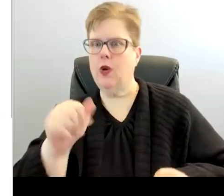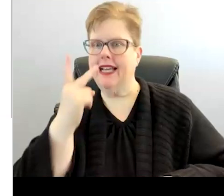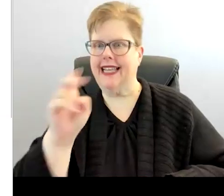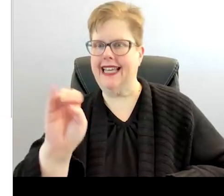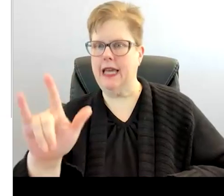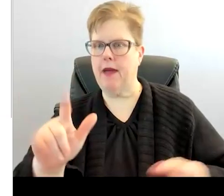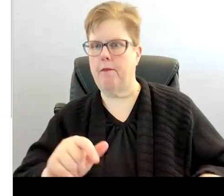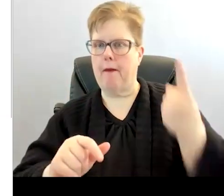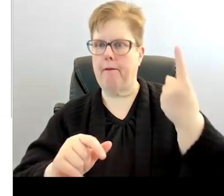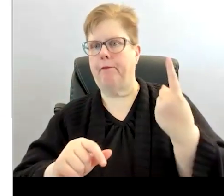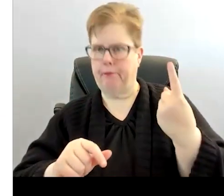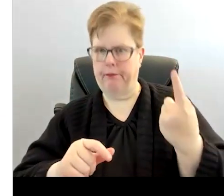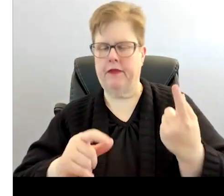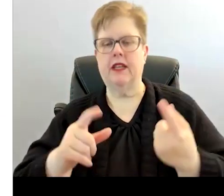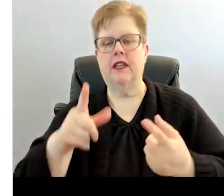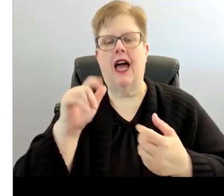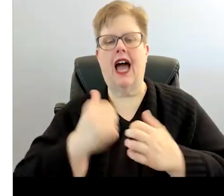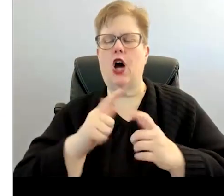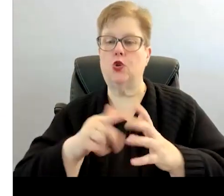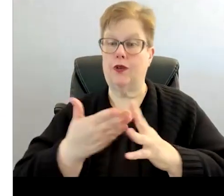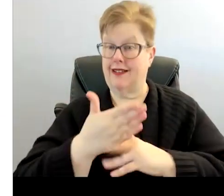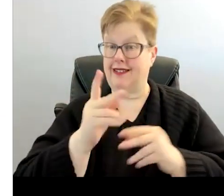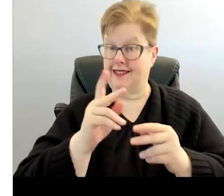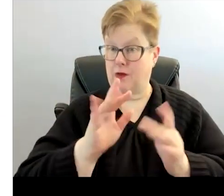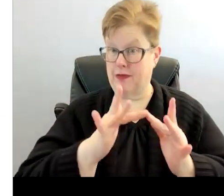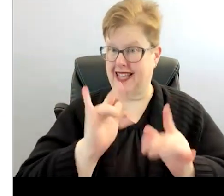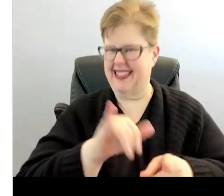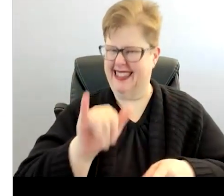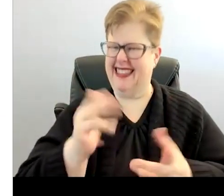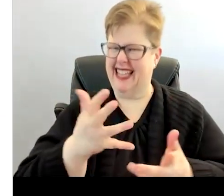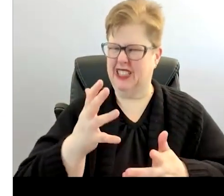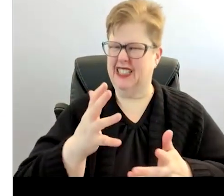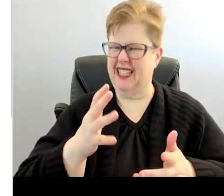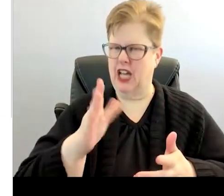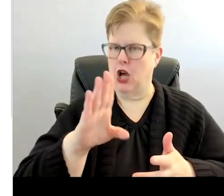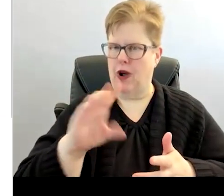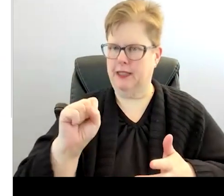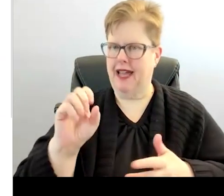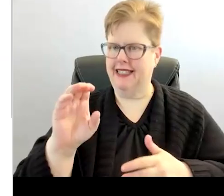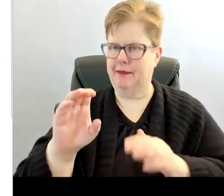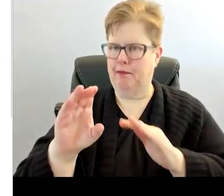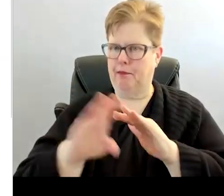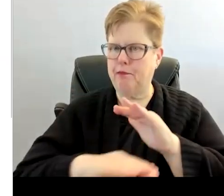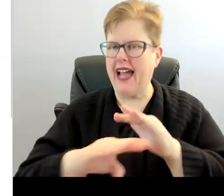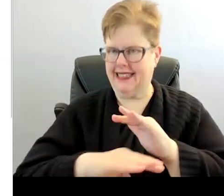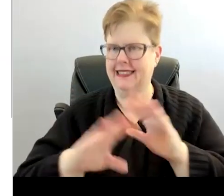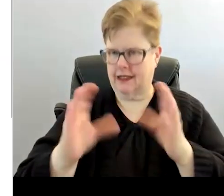more information about how to navigate sites like that, that is what the Brightspace Basics site is for. But really for now, and once again,